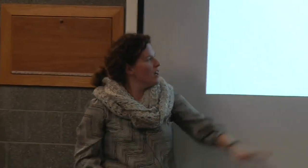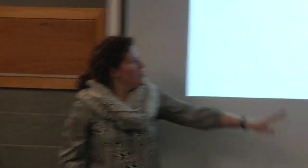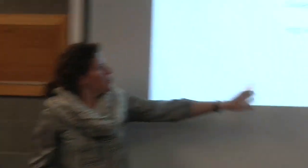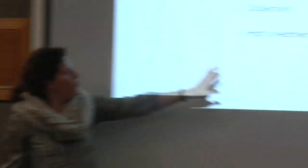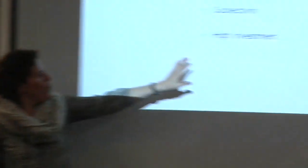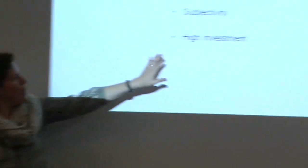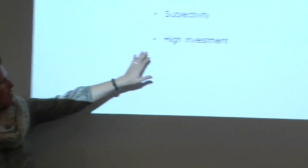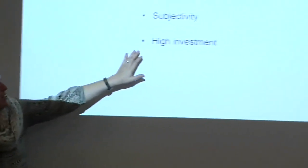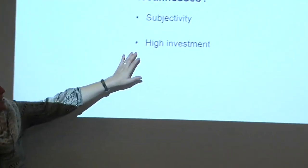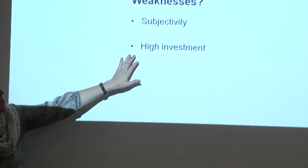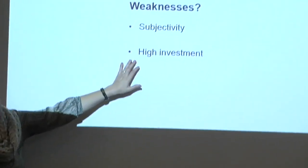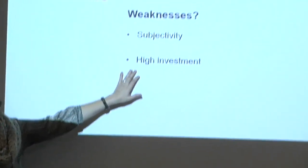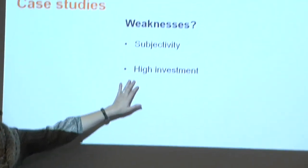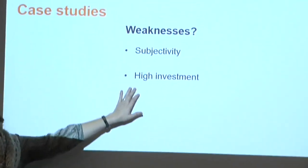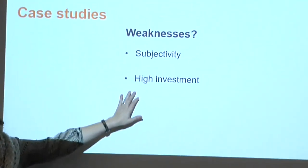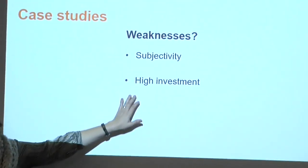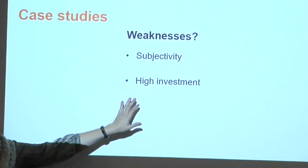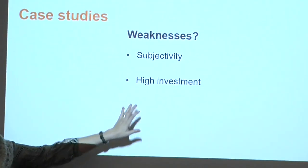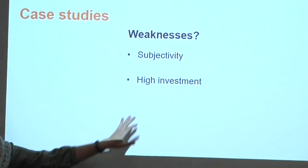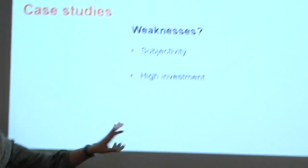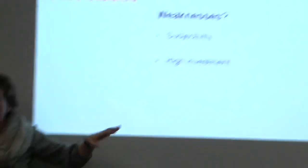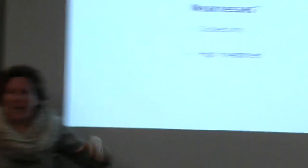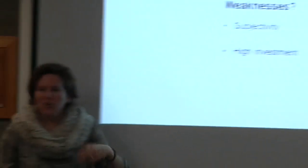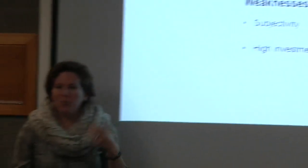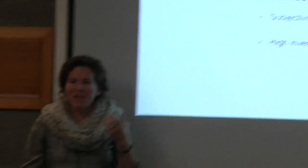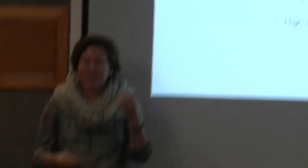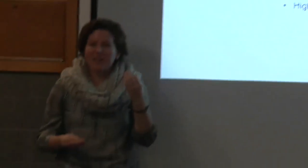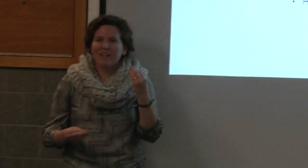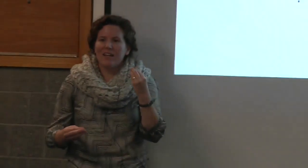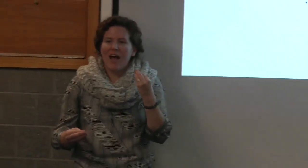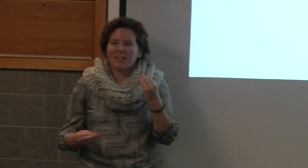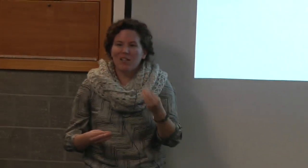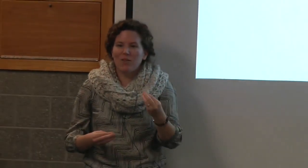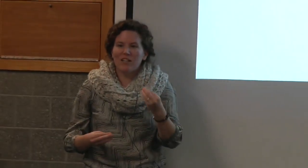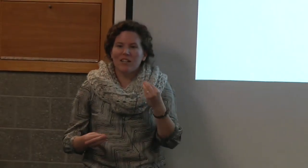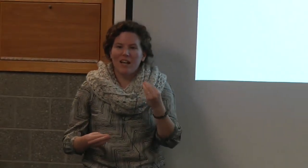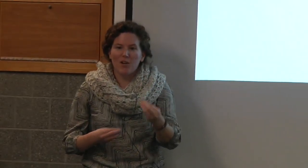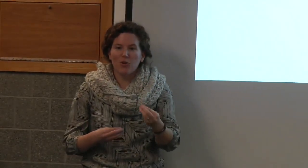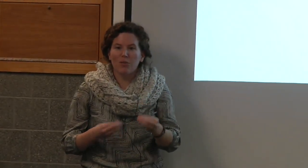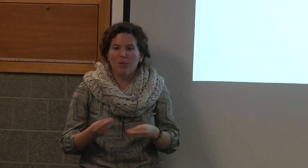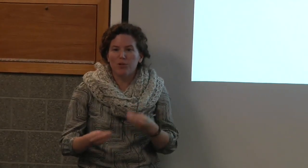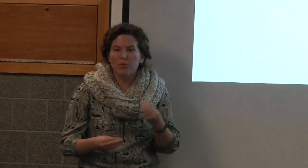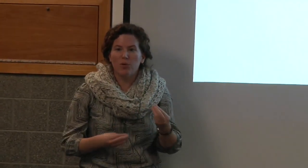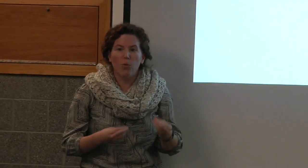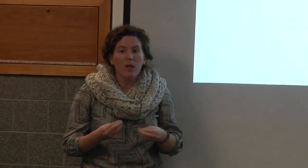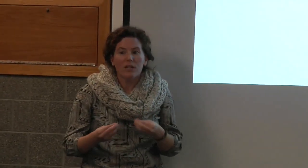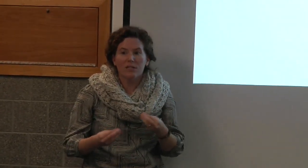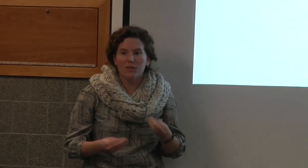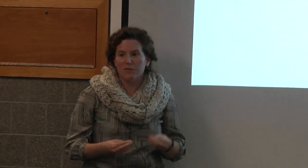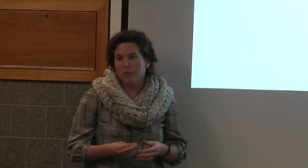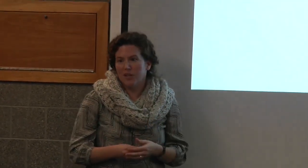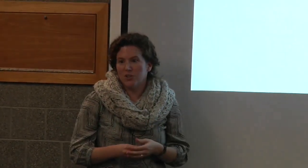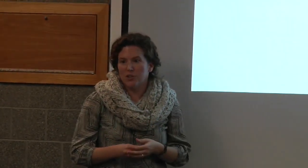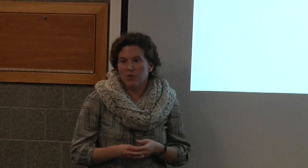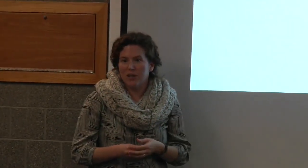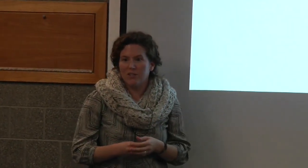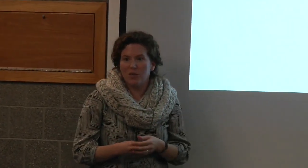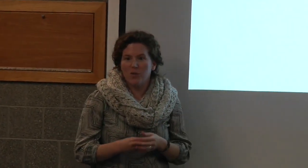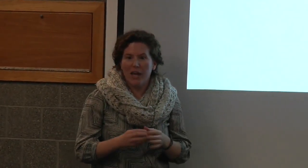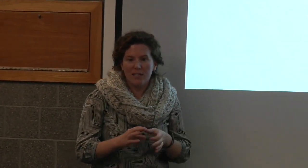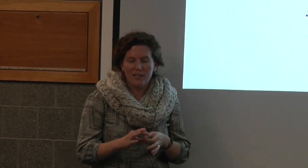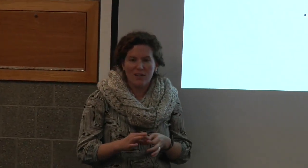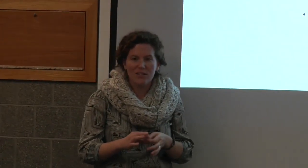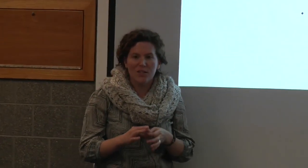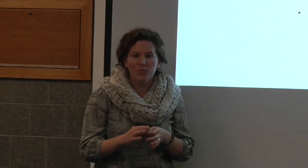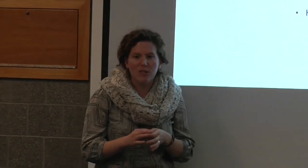knowledge? So one way to think about this is, can you make activities that integrate multiple weeks of information, right?